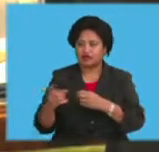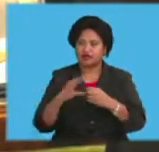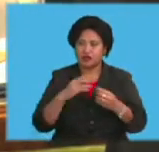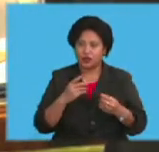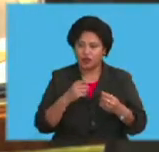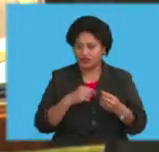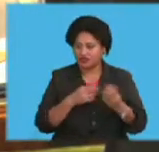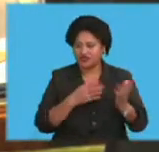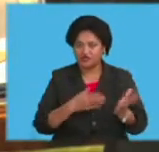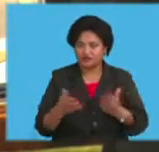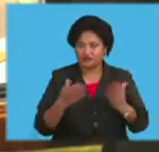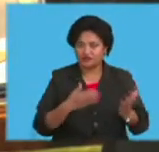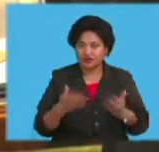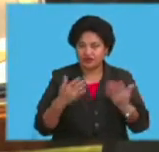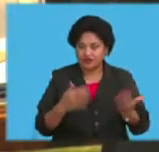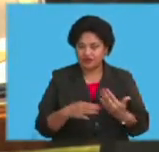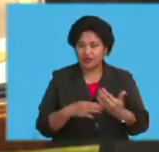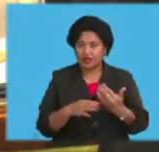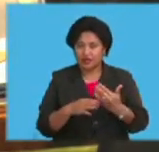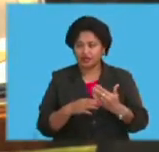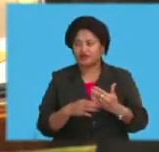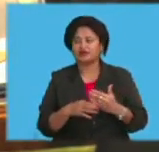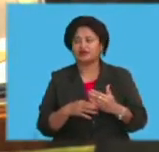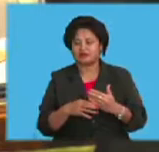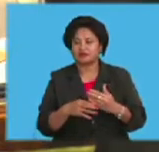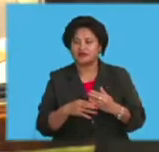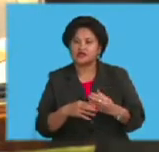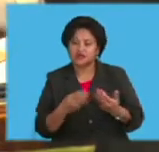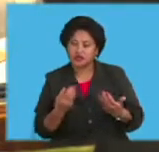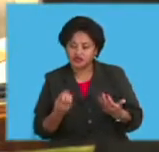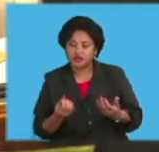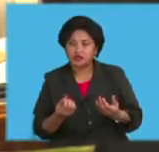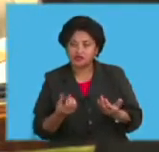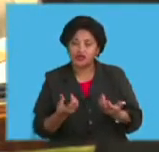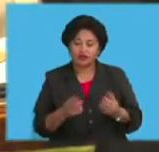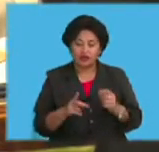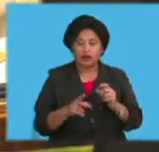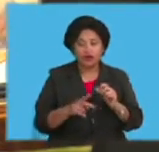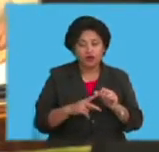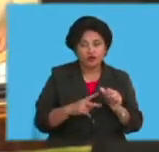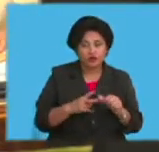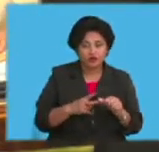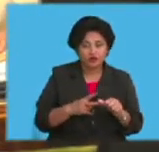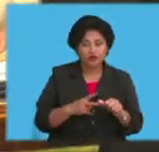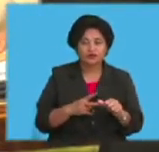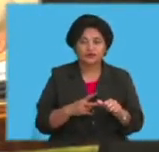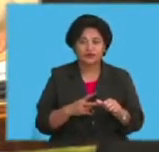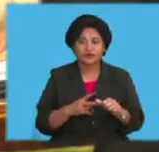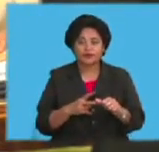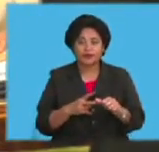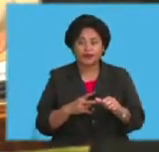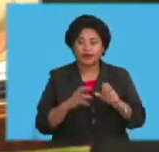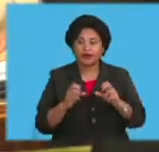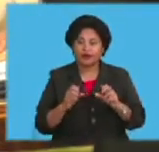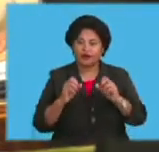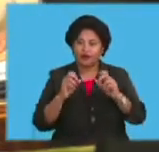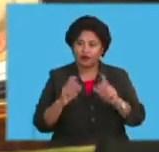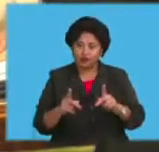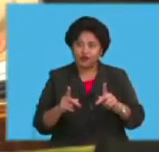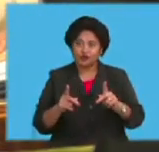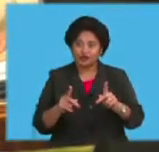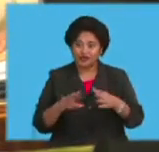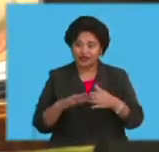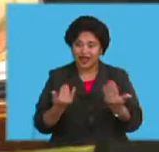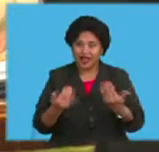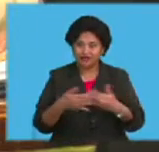the overall lower cost of doing business. In addition, Madam Speaker, the opportunities will open up